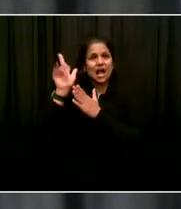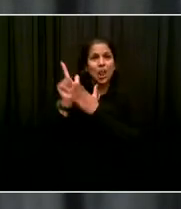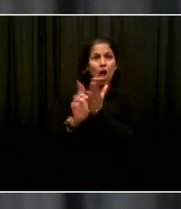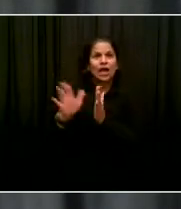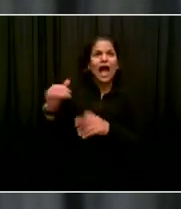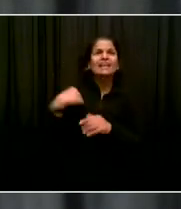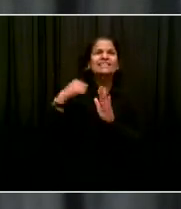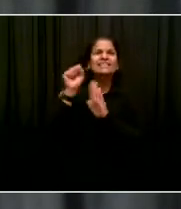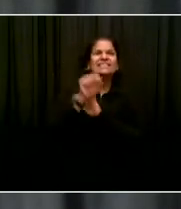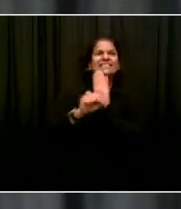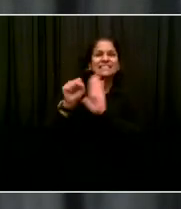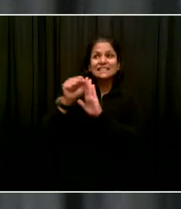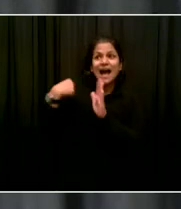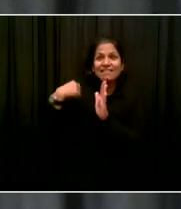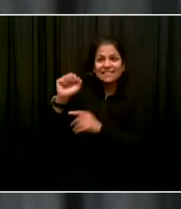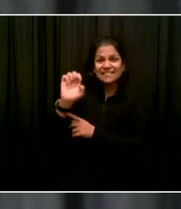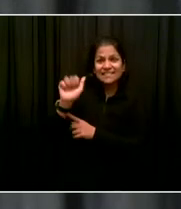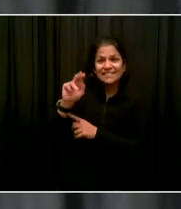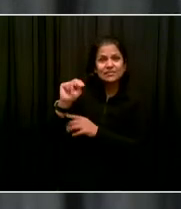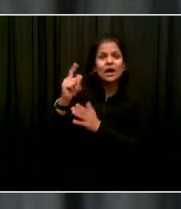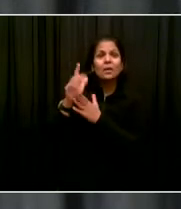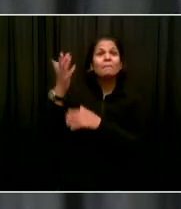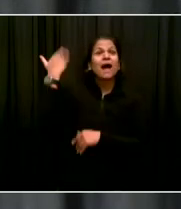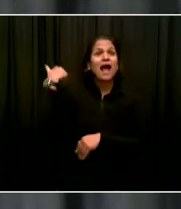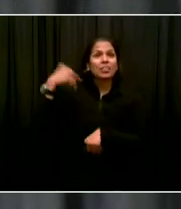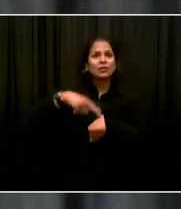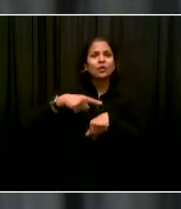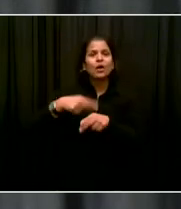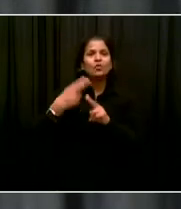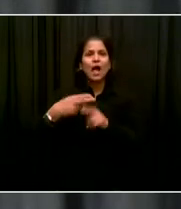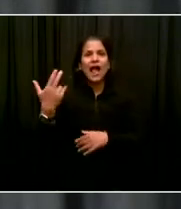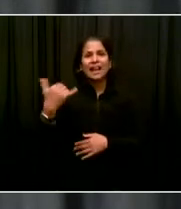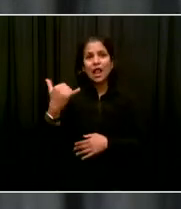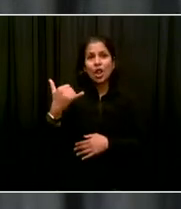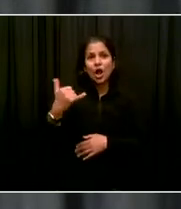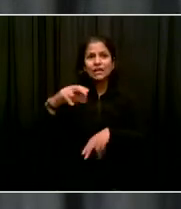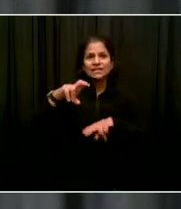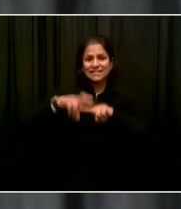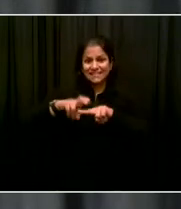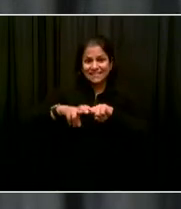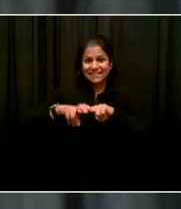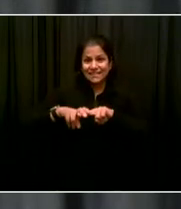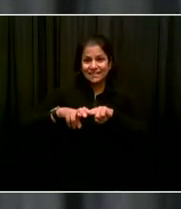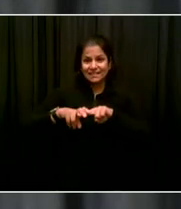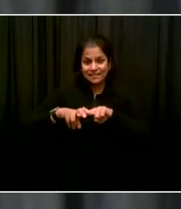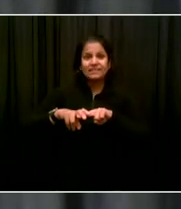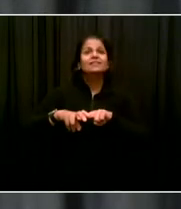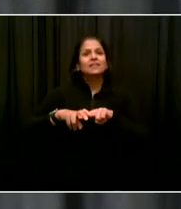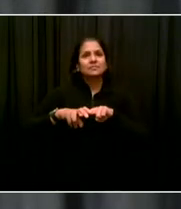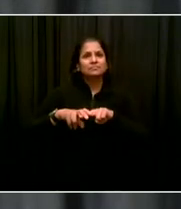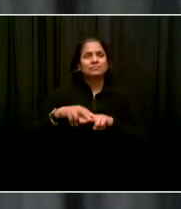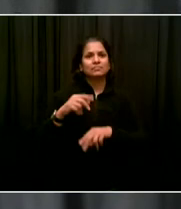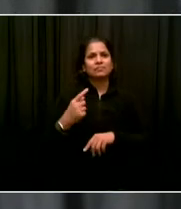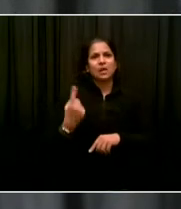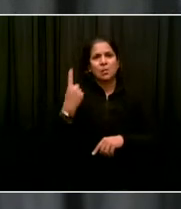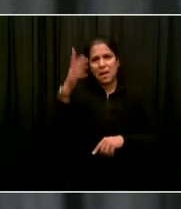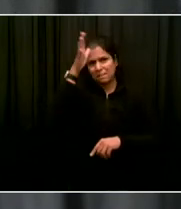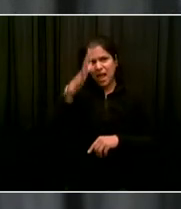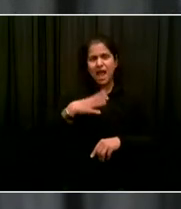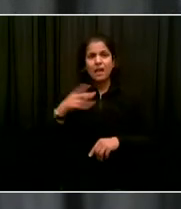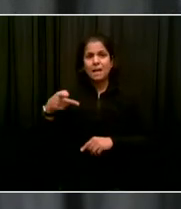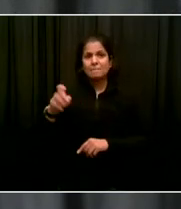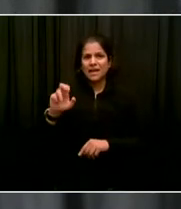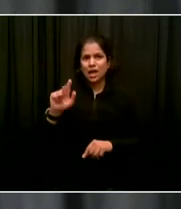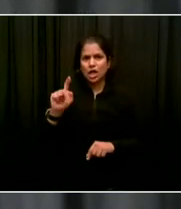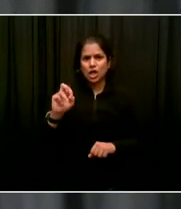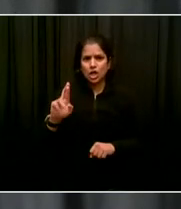yellow seats. And Peter Eichenberg, that's his name. He said, Spike, if there's a game 7, you could go with